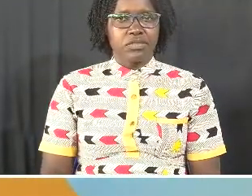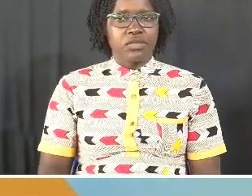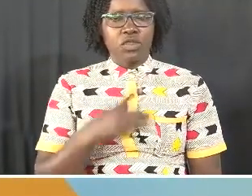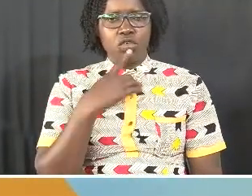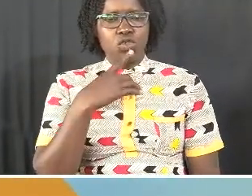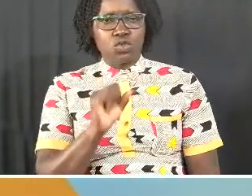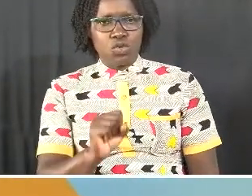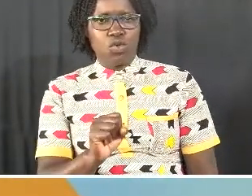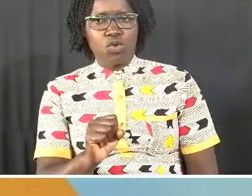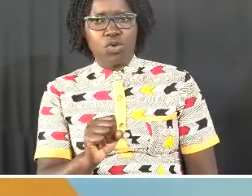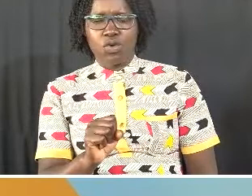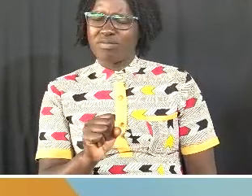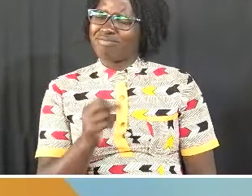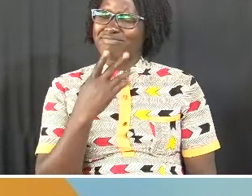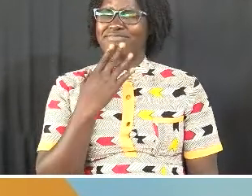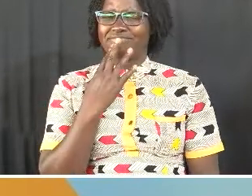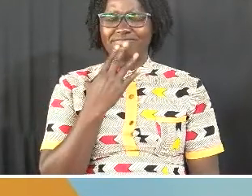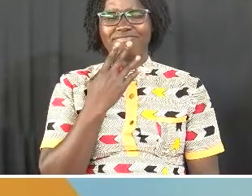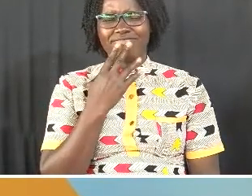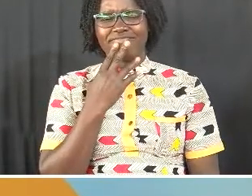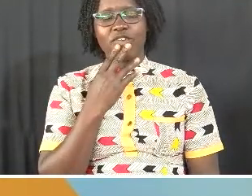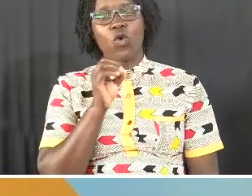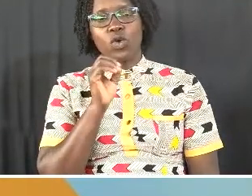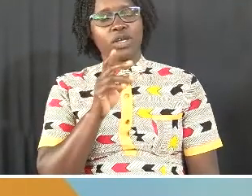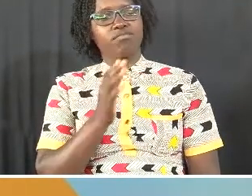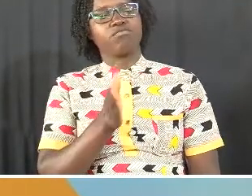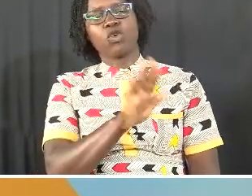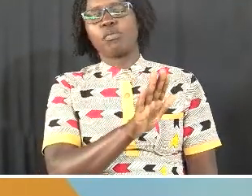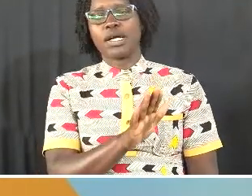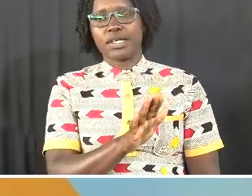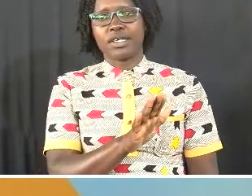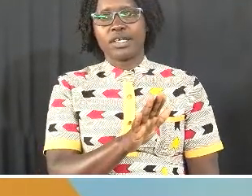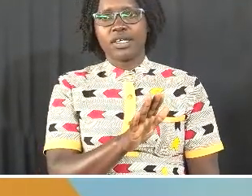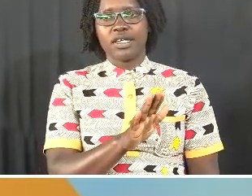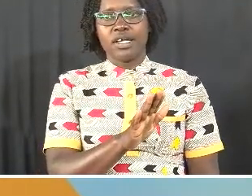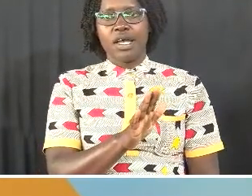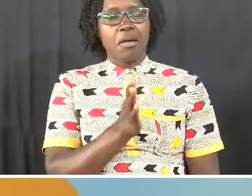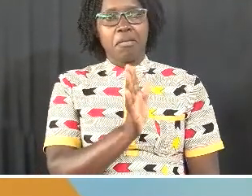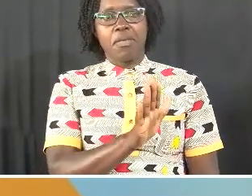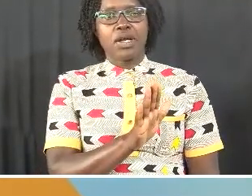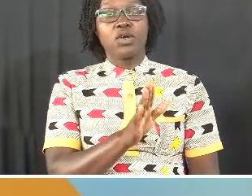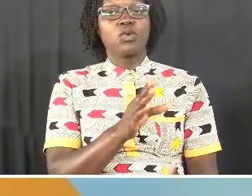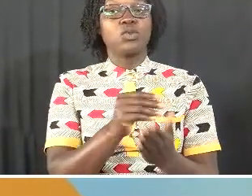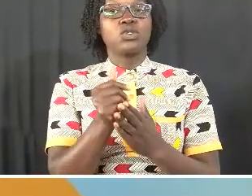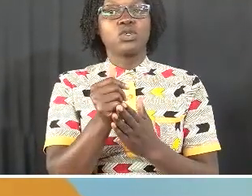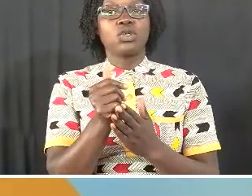So their leader said, "Okay, let them go back." So